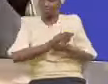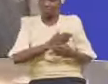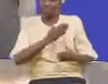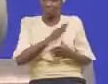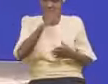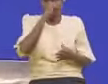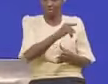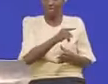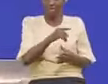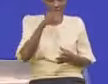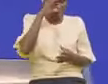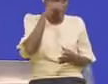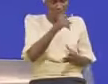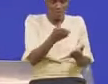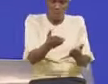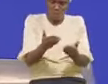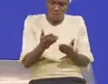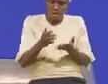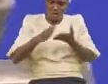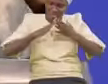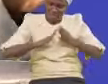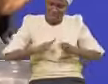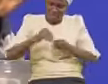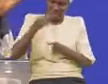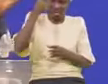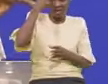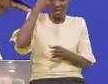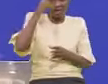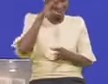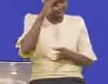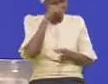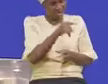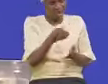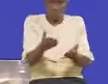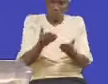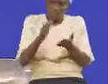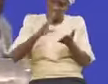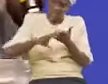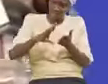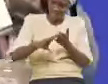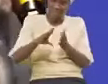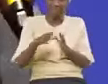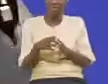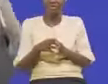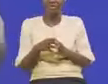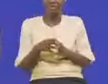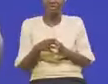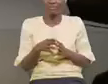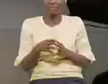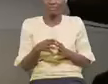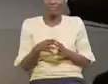Ale gbegbe. Ebena ɖe yeakpɔ ŋuti vava dzo. Edzi be no tsɔe ke ye dzro.